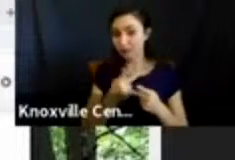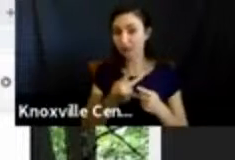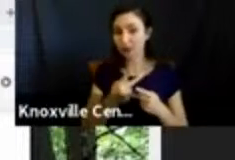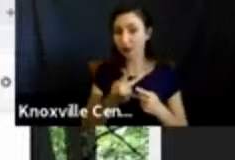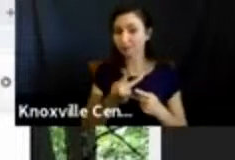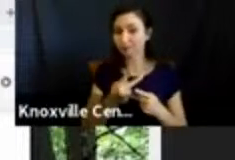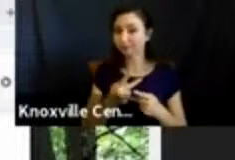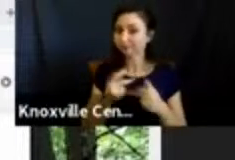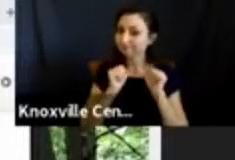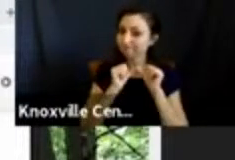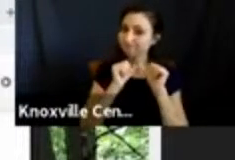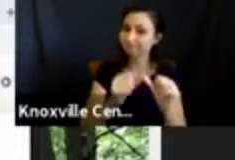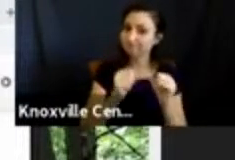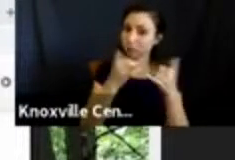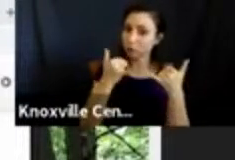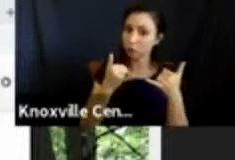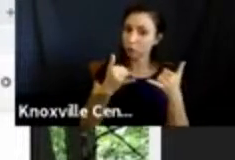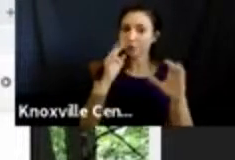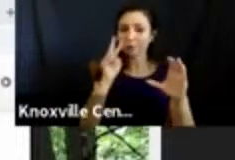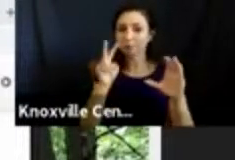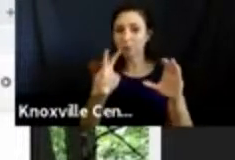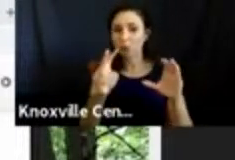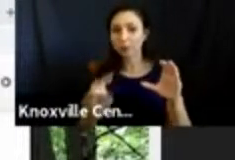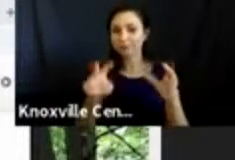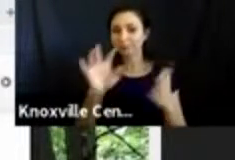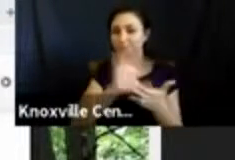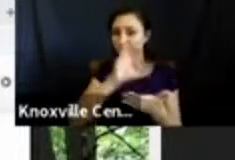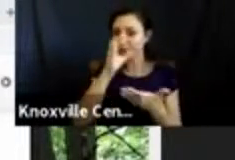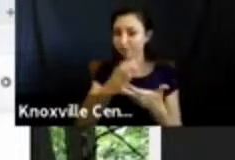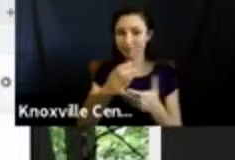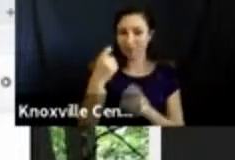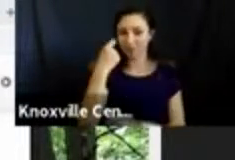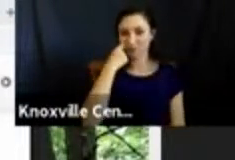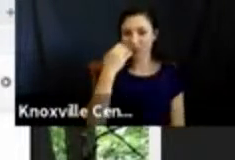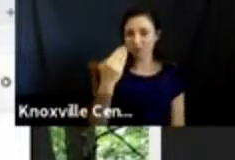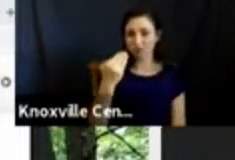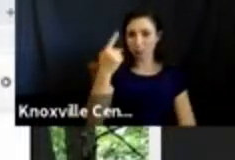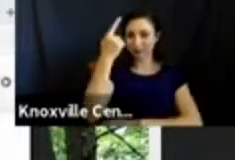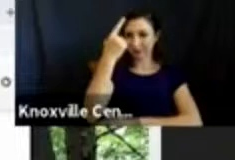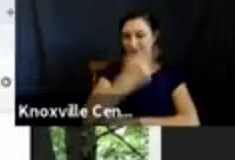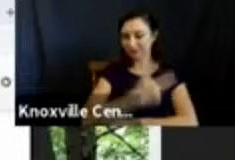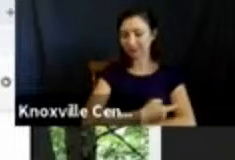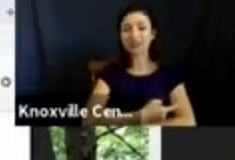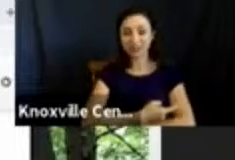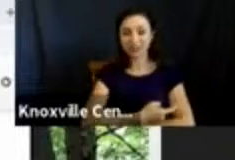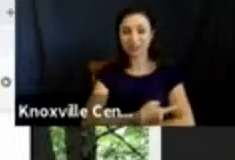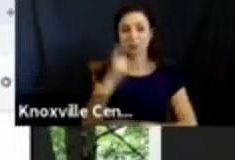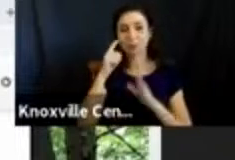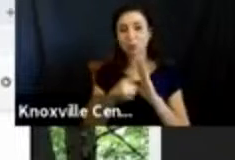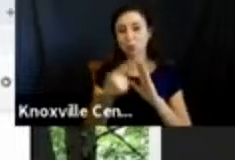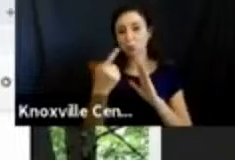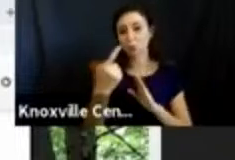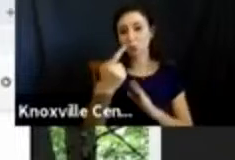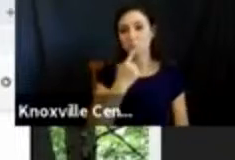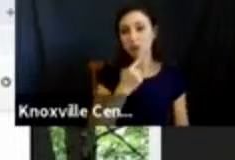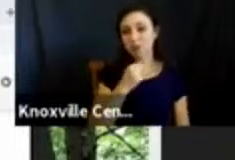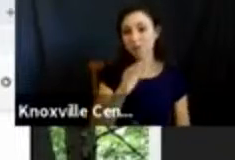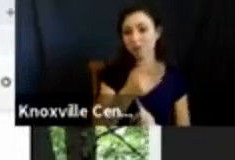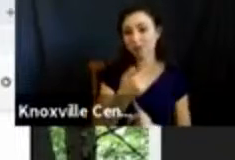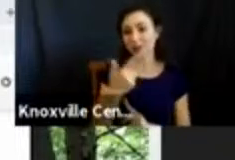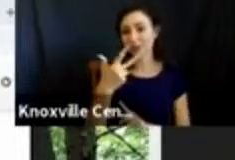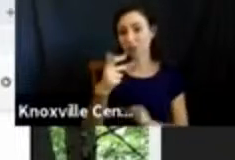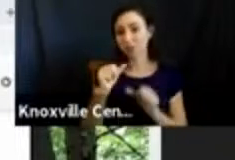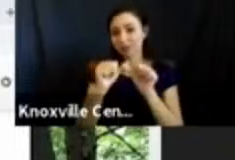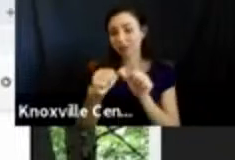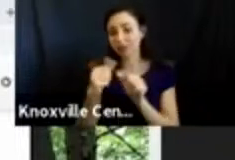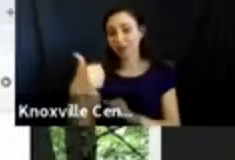surge capacity. During the past 14 days, we have noted 1 red flag and 3 consecutive yellow flags for